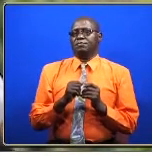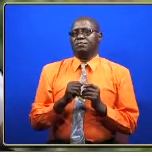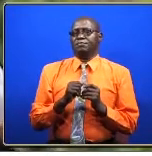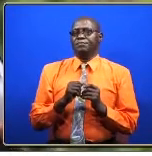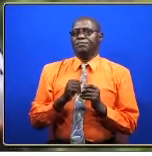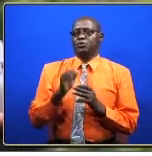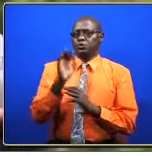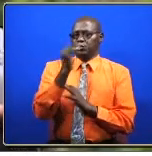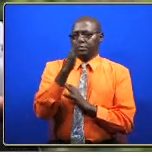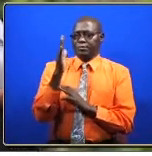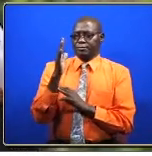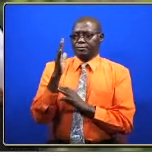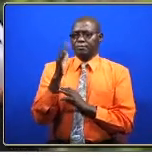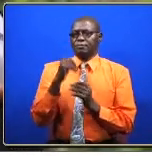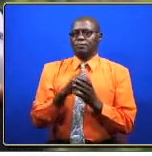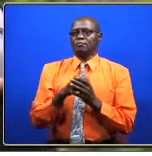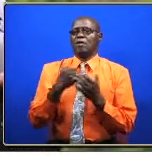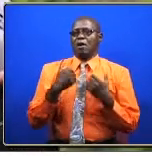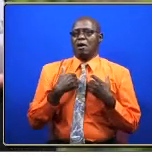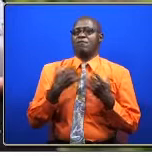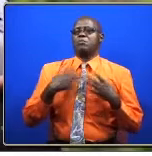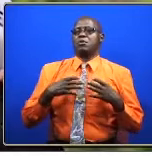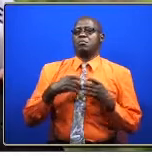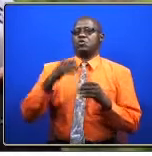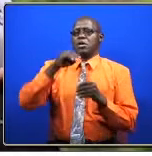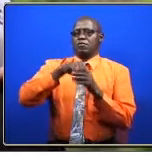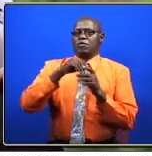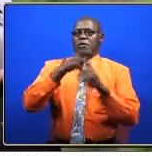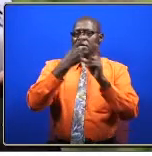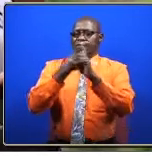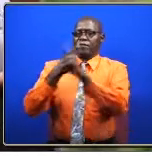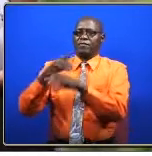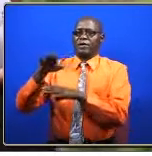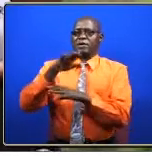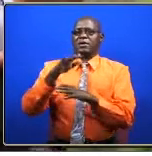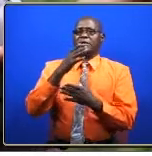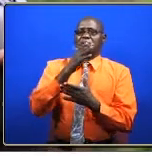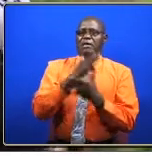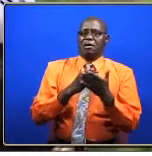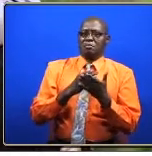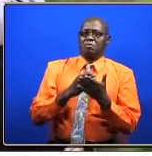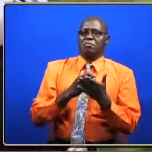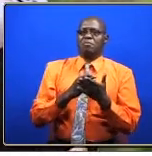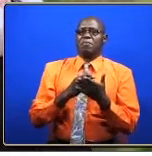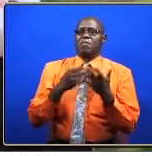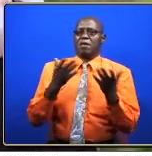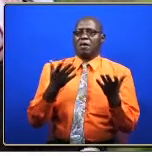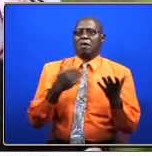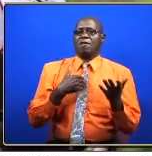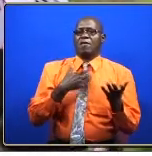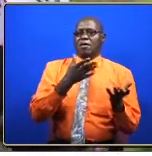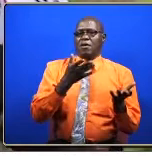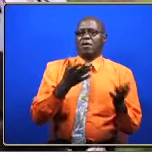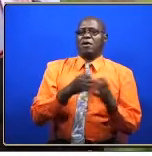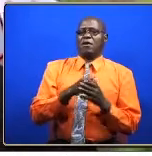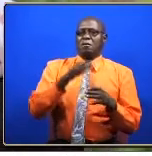round, have people involved from all aspects. Kuna wengine wataenda watatupa na fea, hii watoto ya kuchazea, all the way up